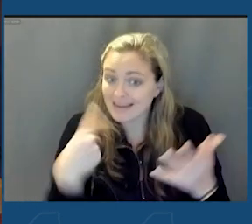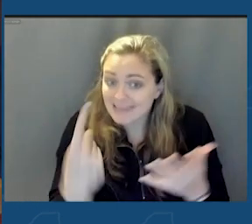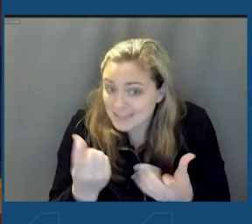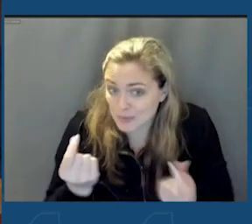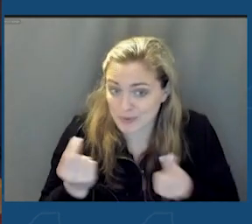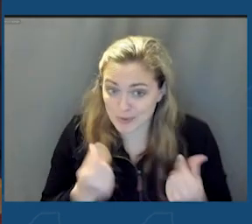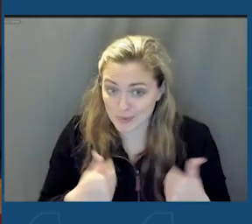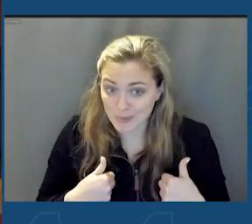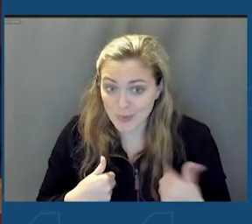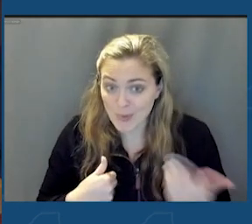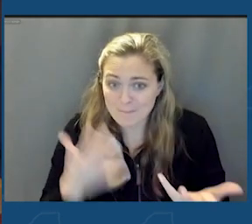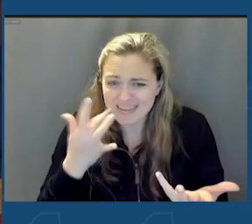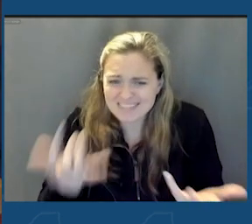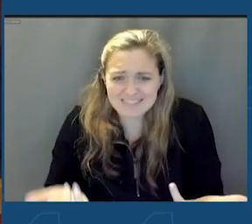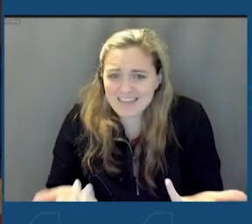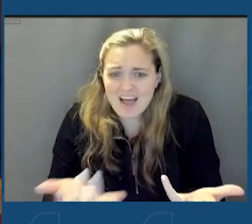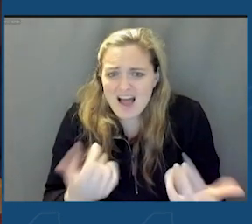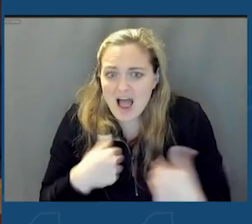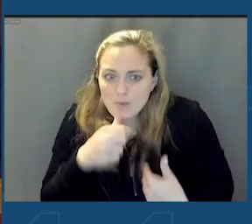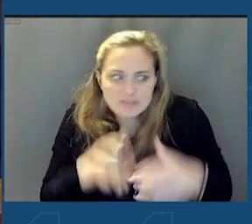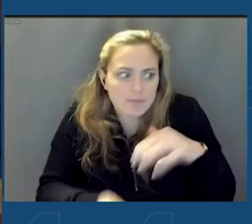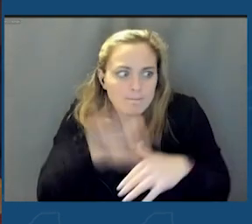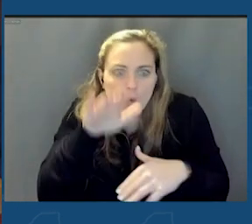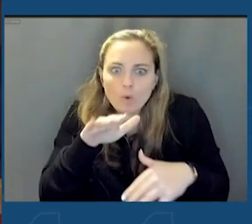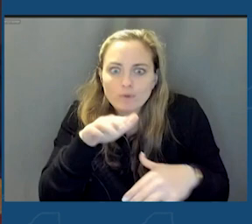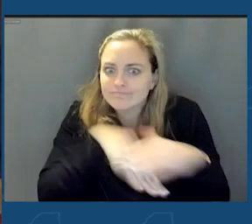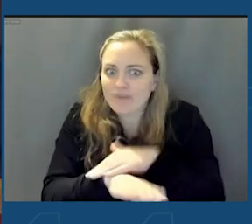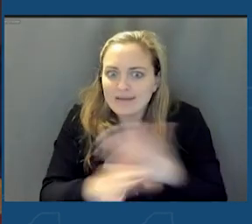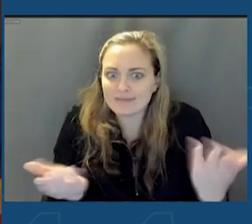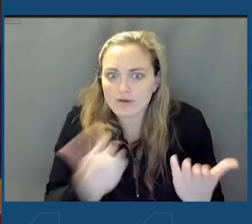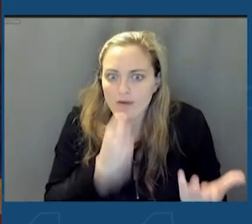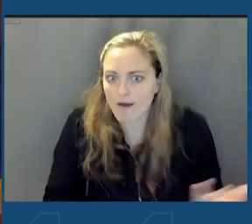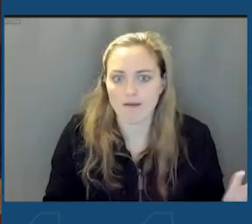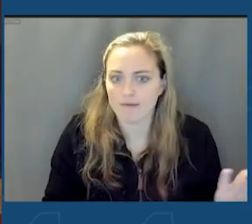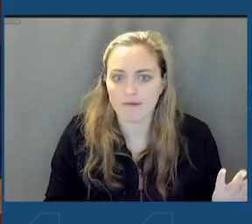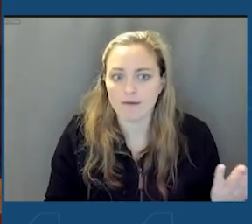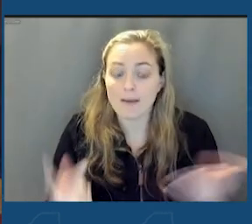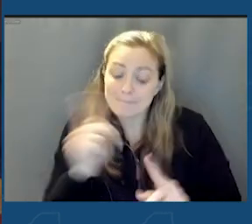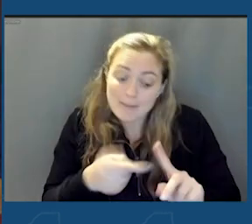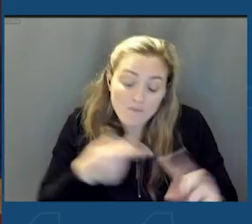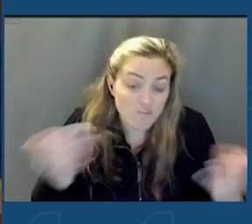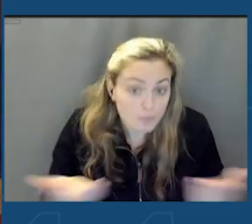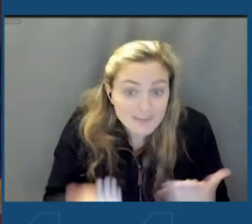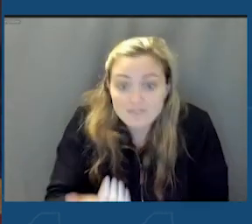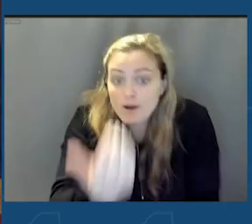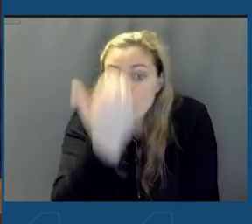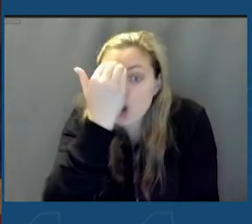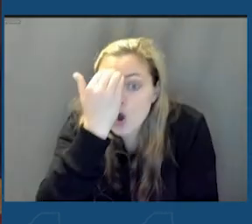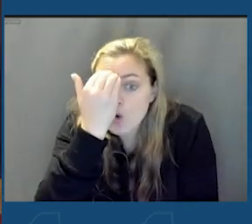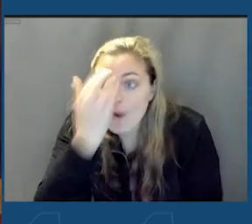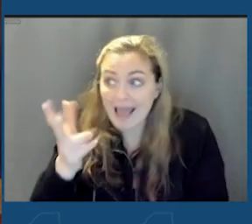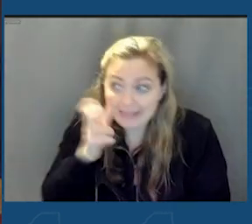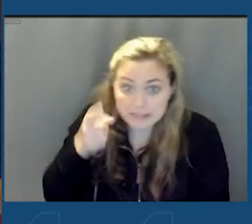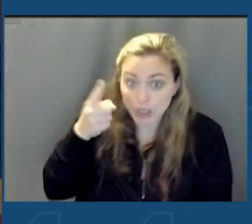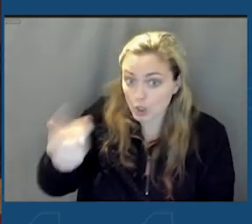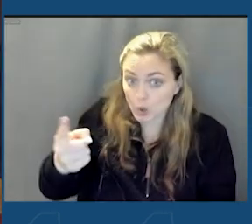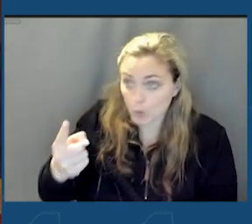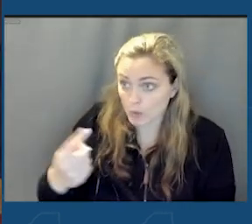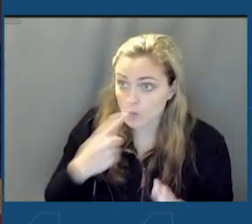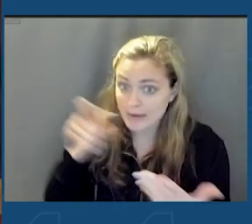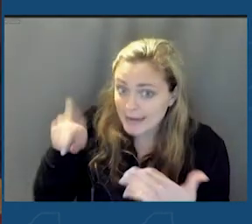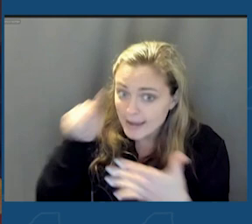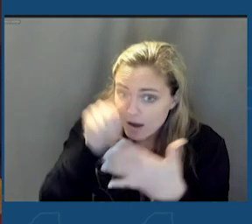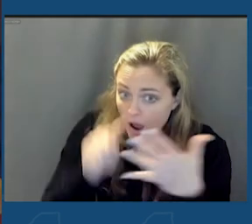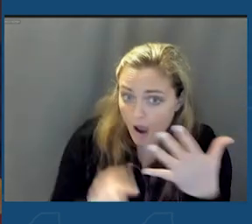because I wasn't born and raised here. People from here know. And I listen to your voices. That's what the Secretary of